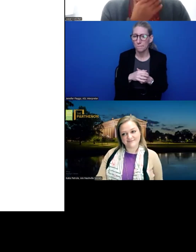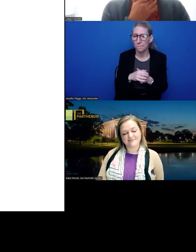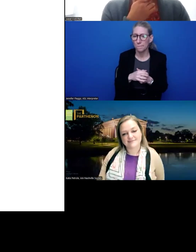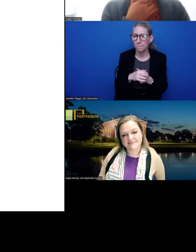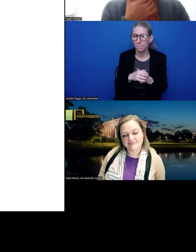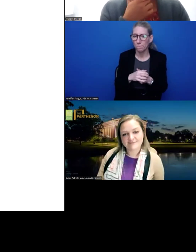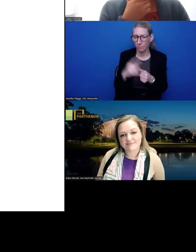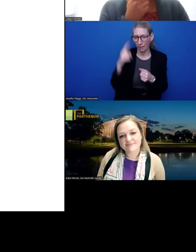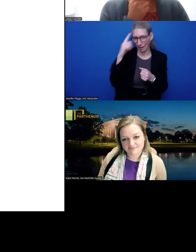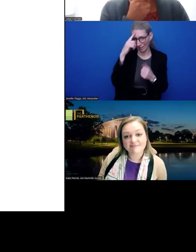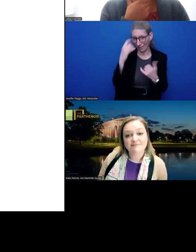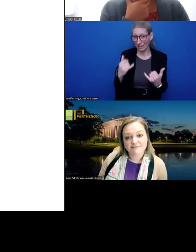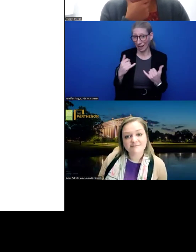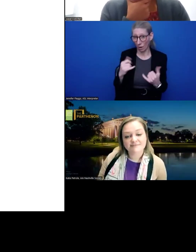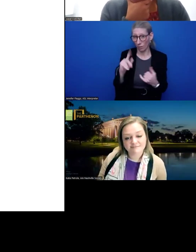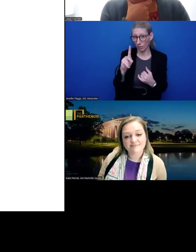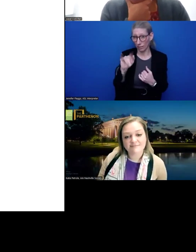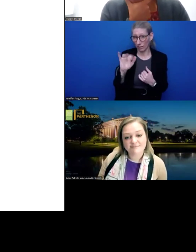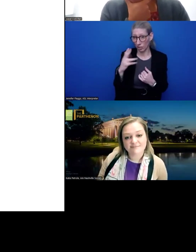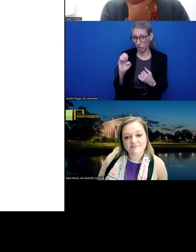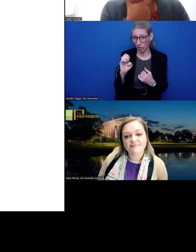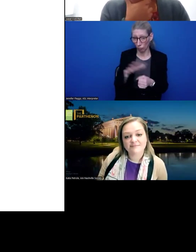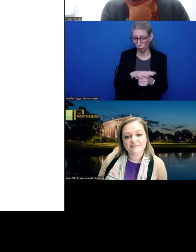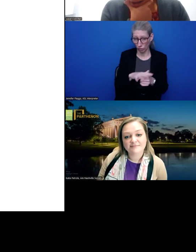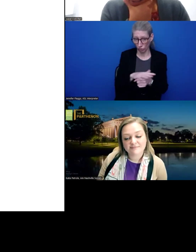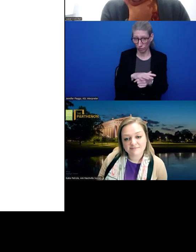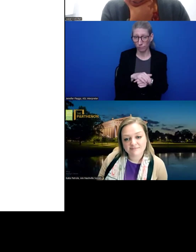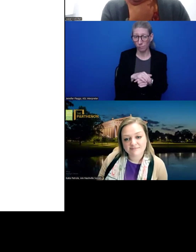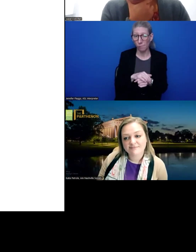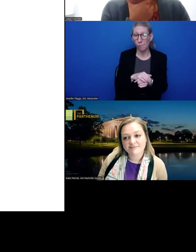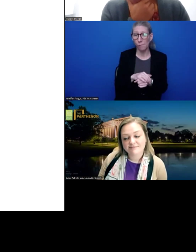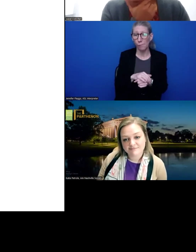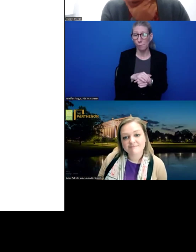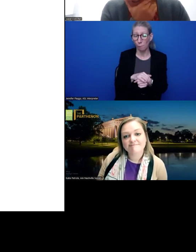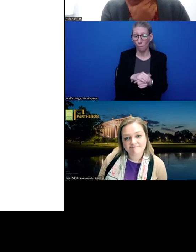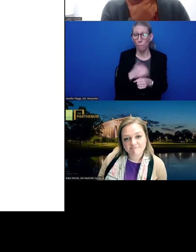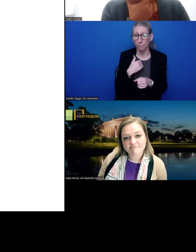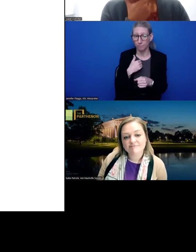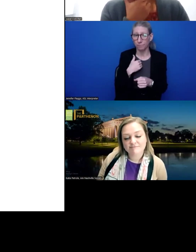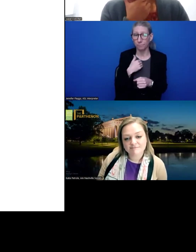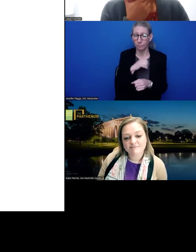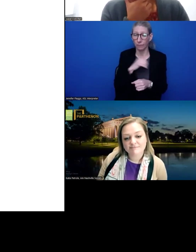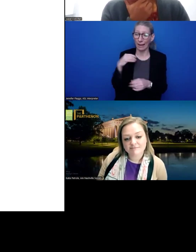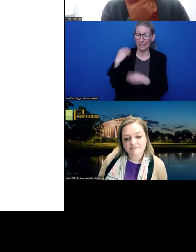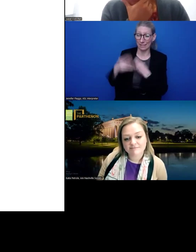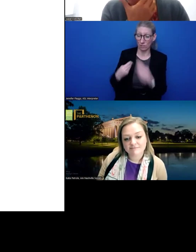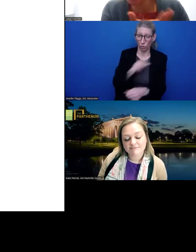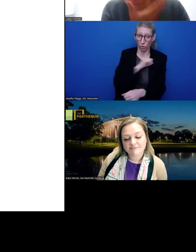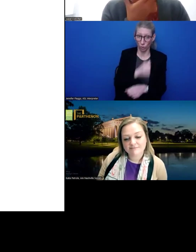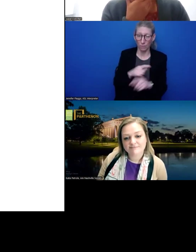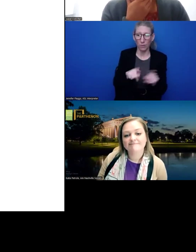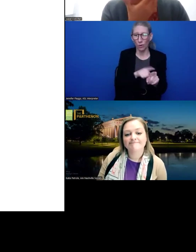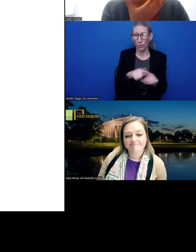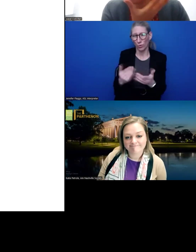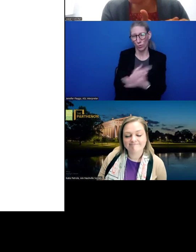now in the K'iche region, there are ancestral authorities, but also there are new types of